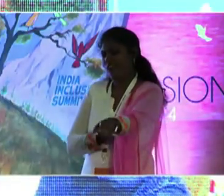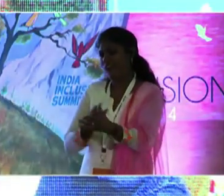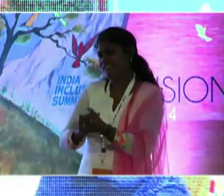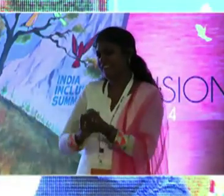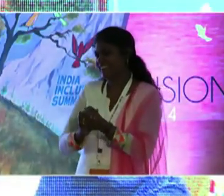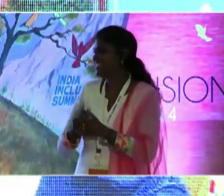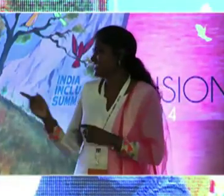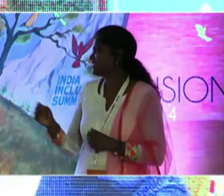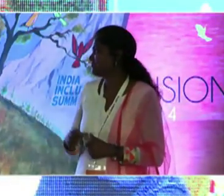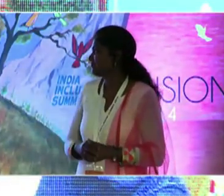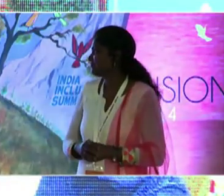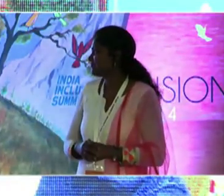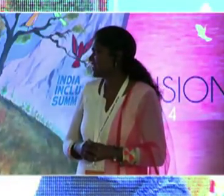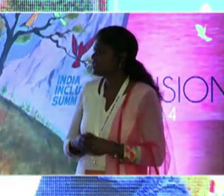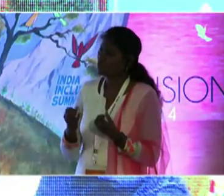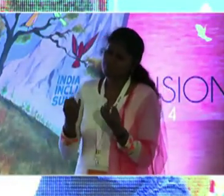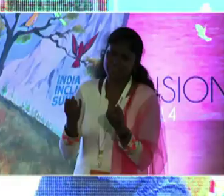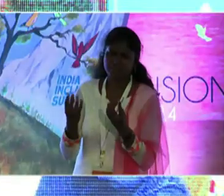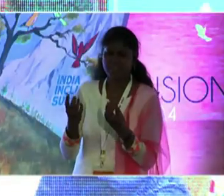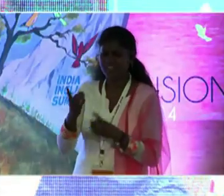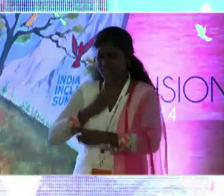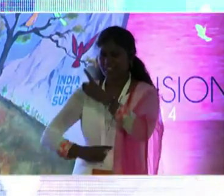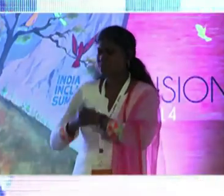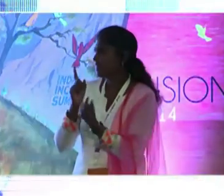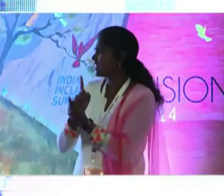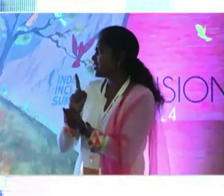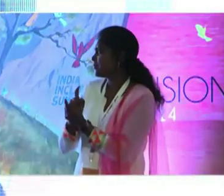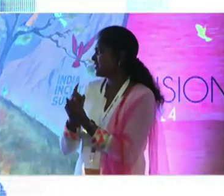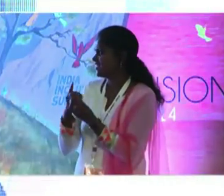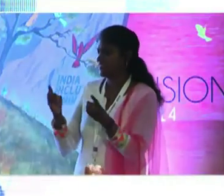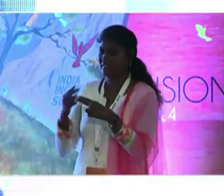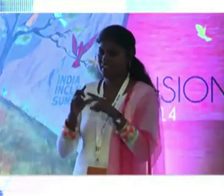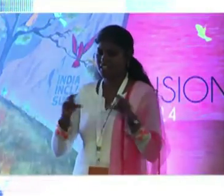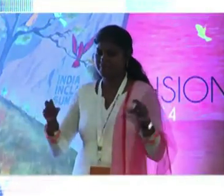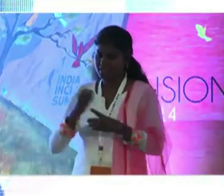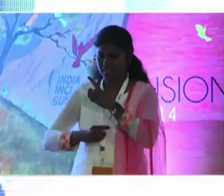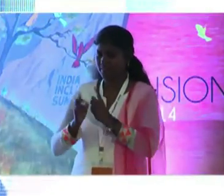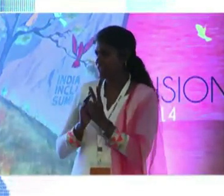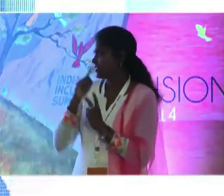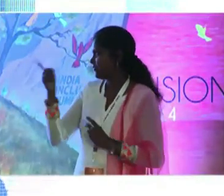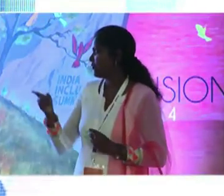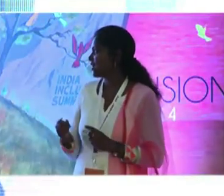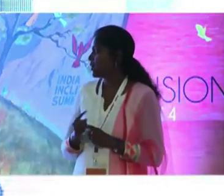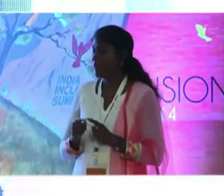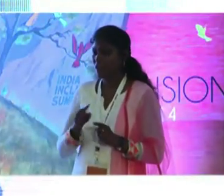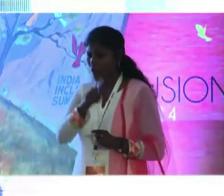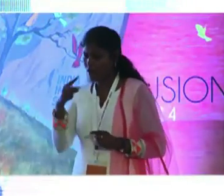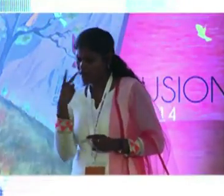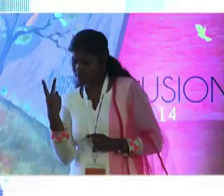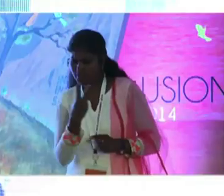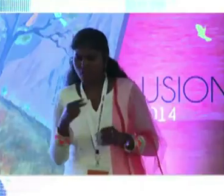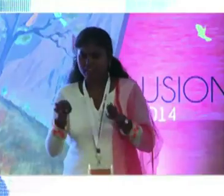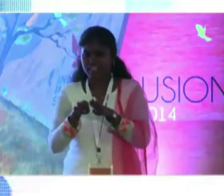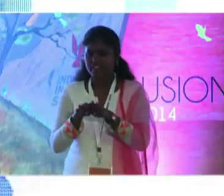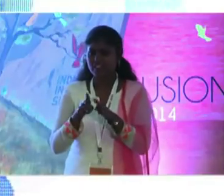shared with Ashwin, I have come across many special abled persons like Ankit, Sandeep Rao, many of them. The one thing in common is that I have found all